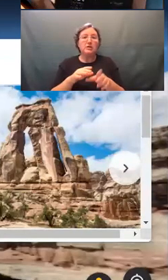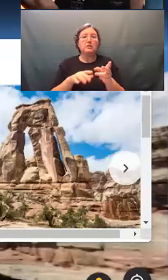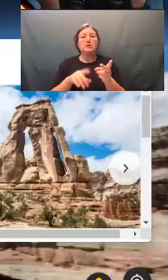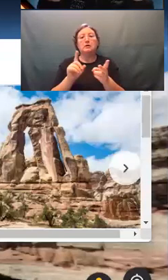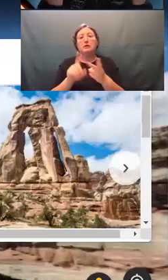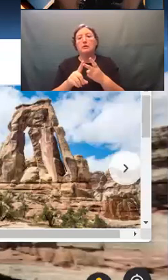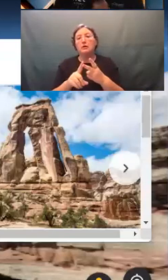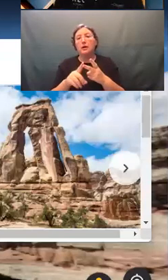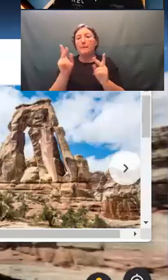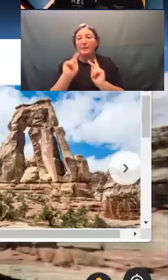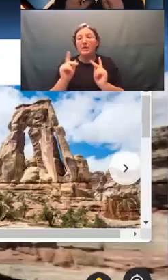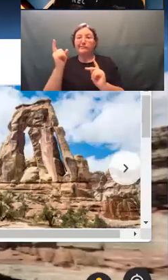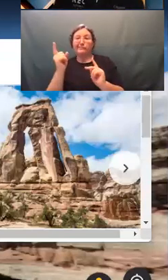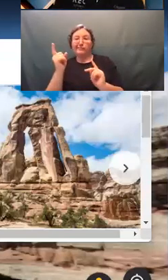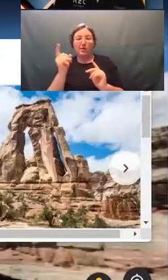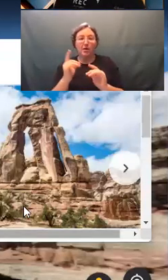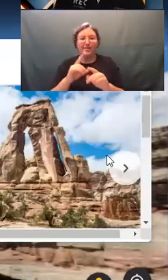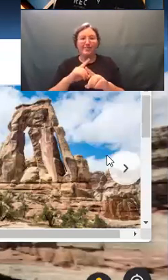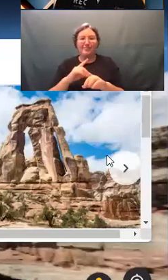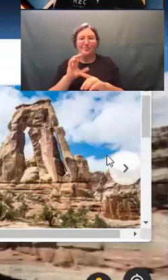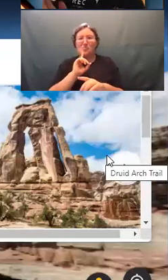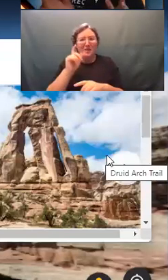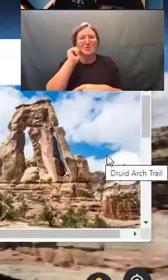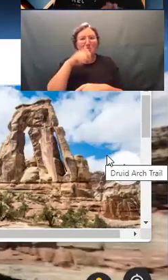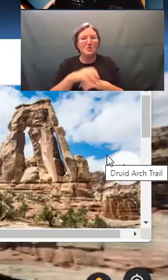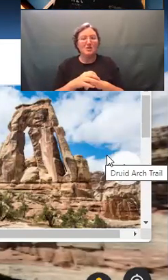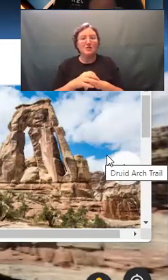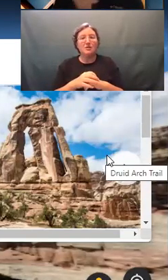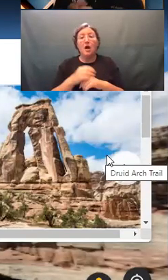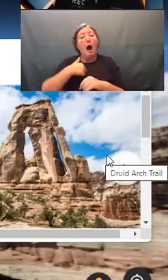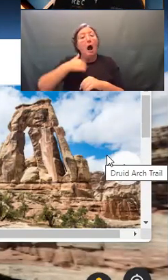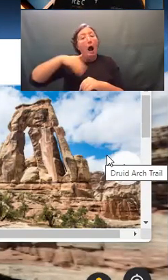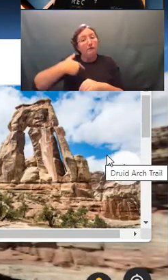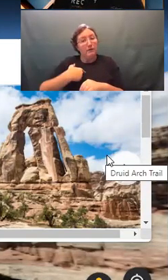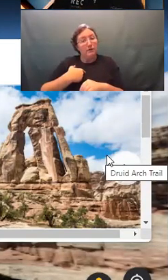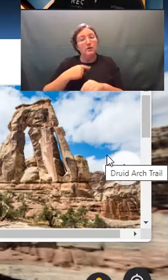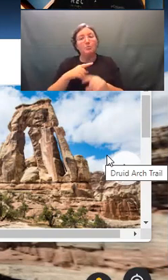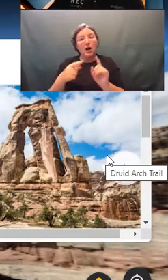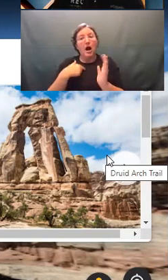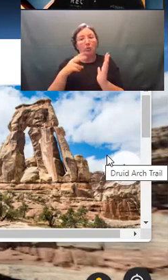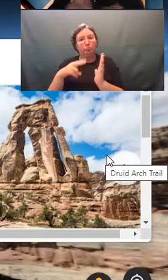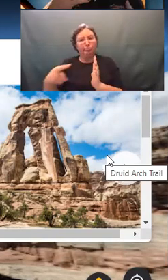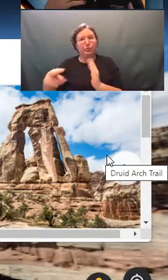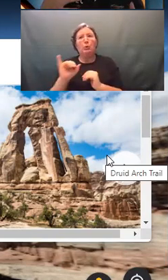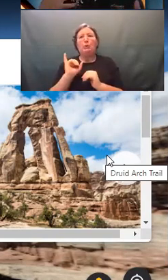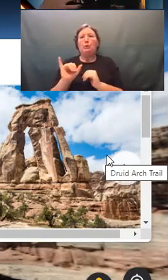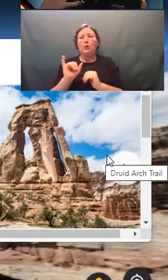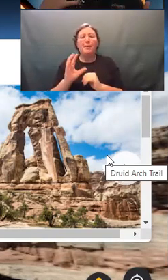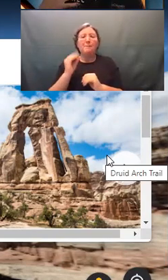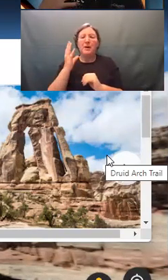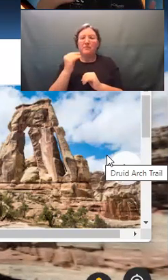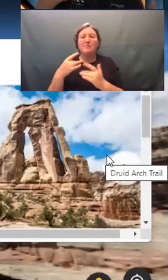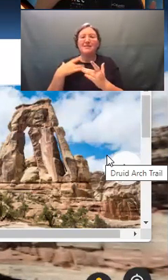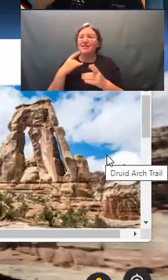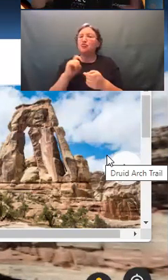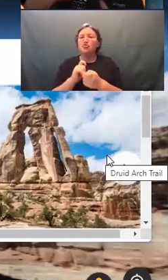look like people just standing up. It's really neat. And I have not been, but the reviews that I've read have said that the scenery tends to